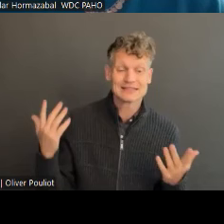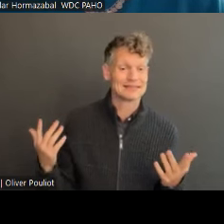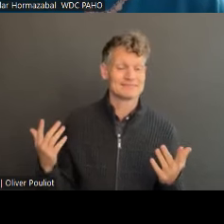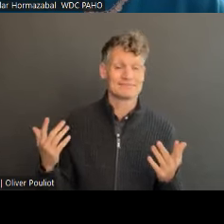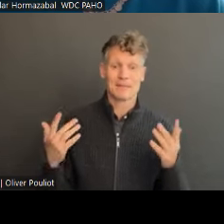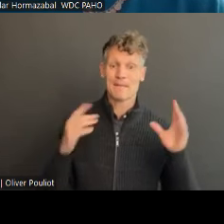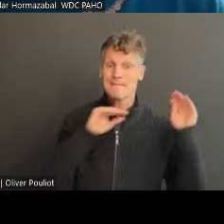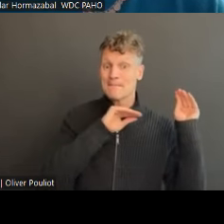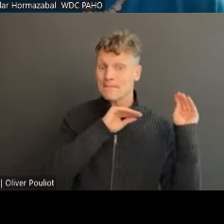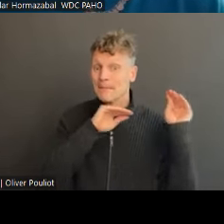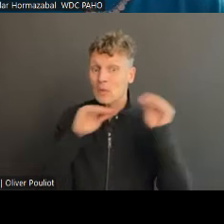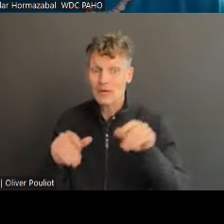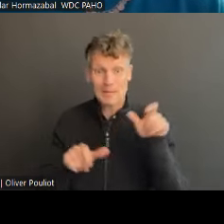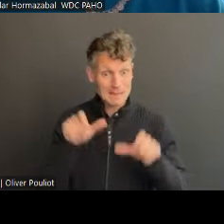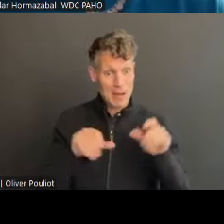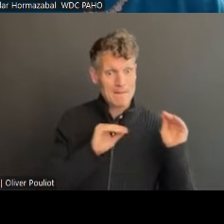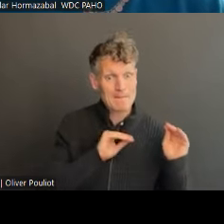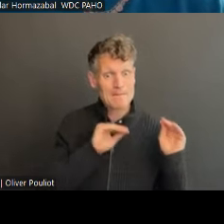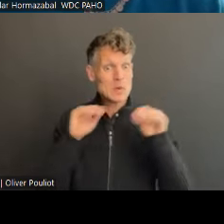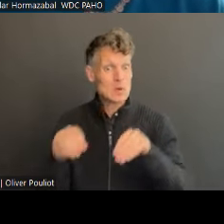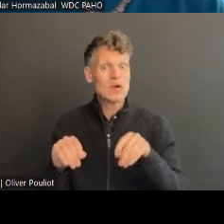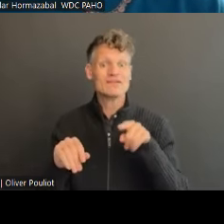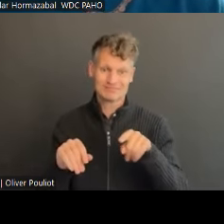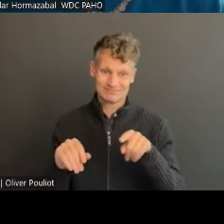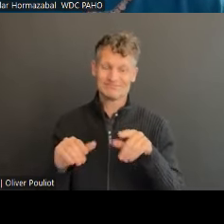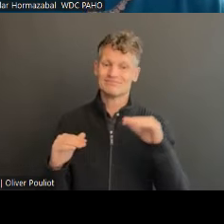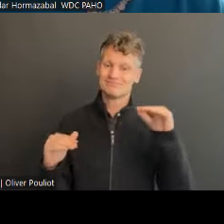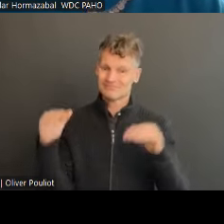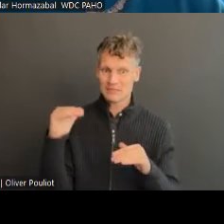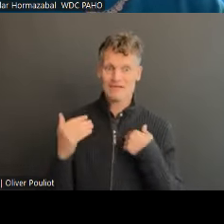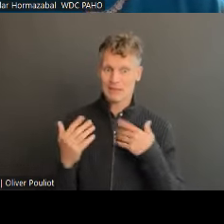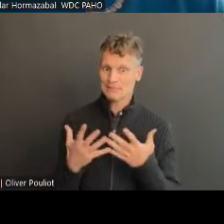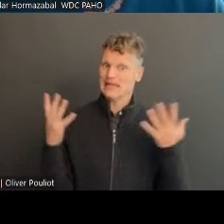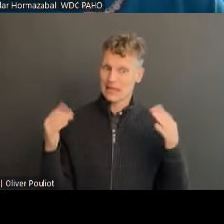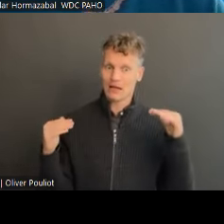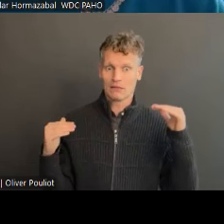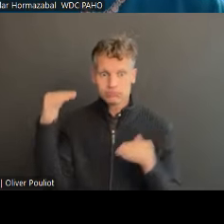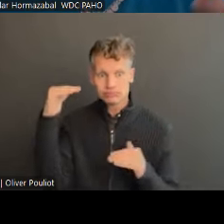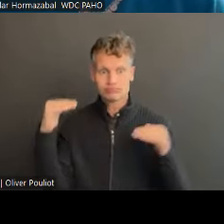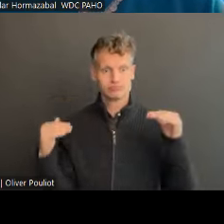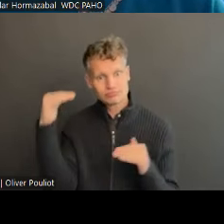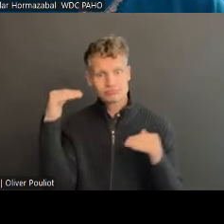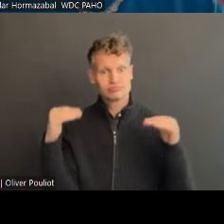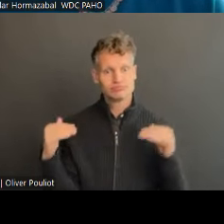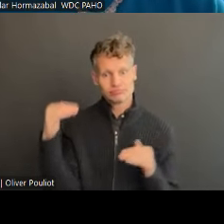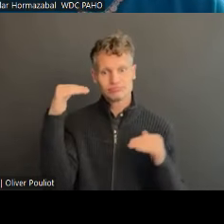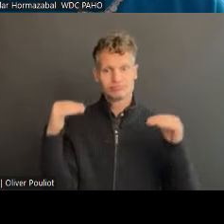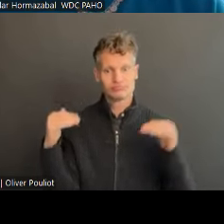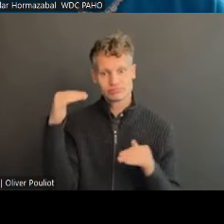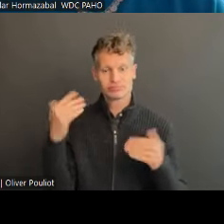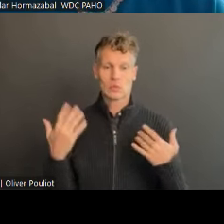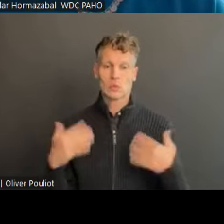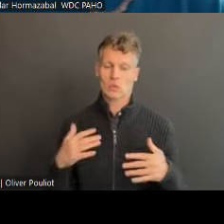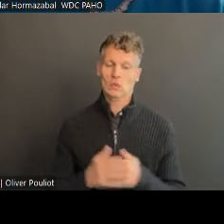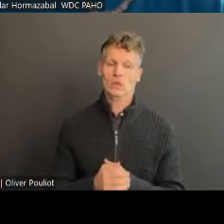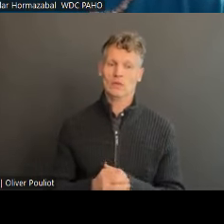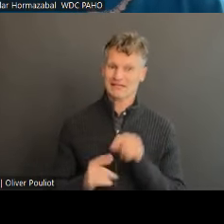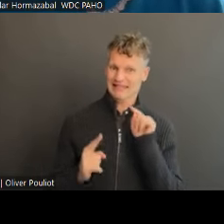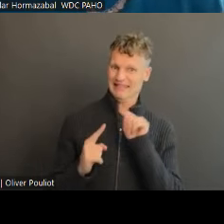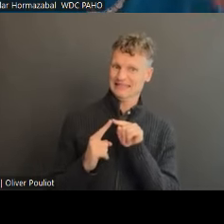brecha de equity equidad con gaps respecto al that tema de los exist. resultados And sanitarios we se see that expresan también this en is the issue when you're looking at health outcomes, and